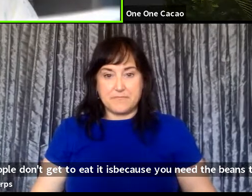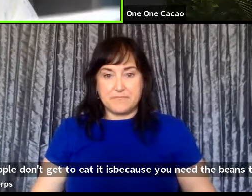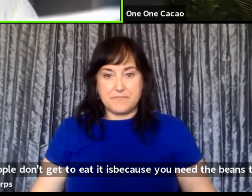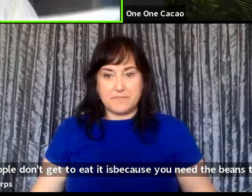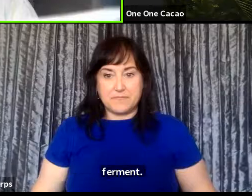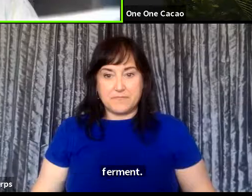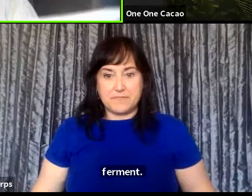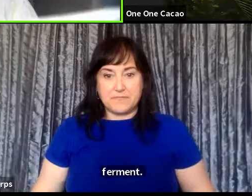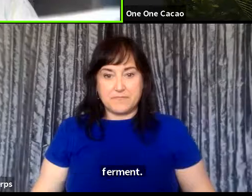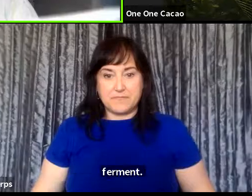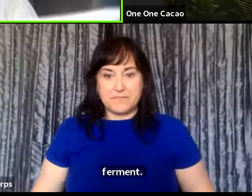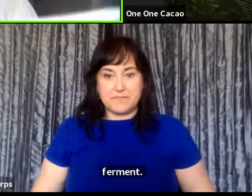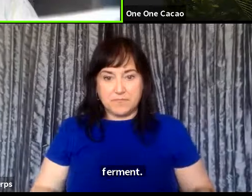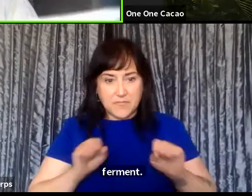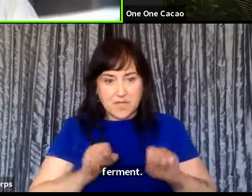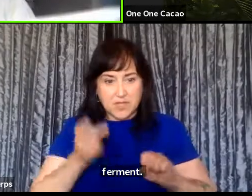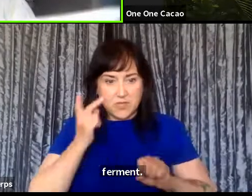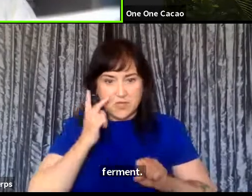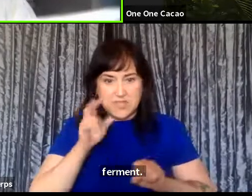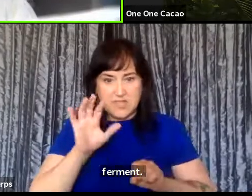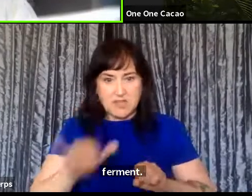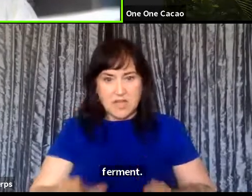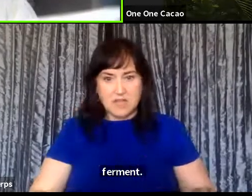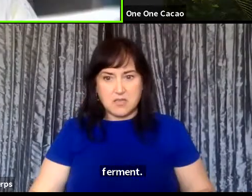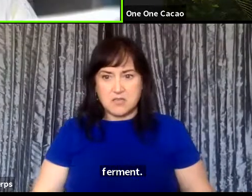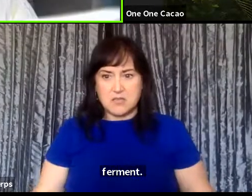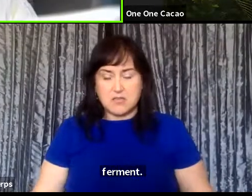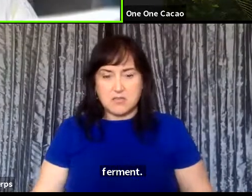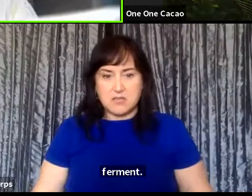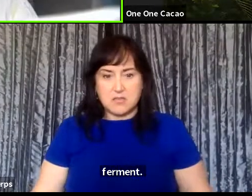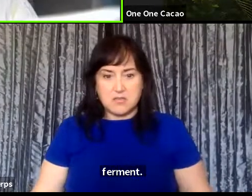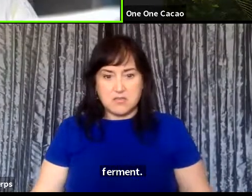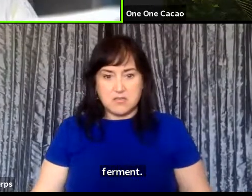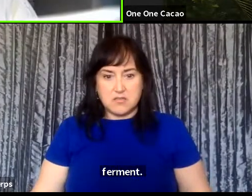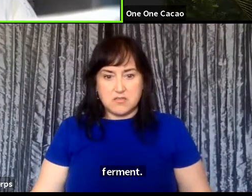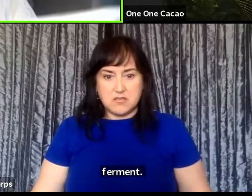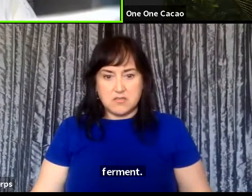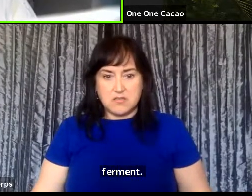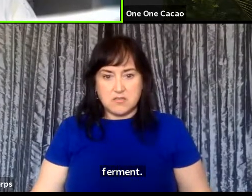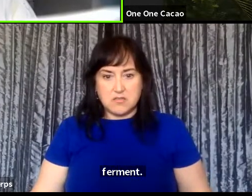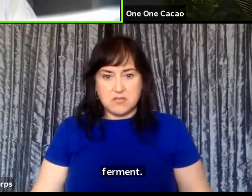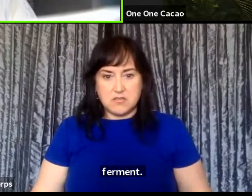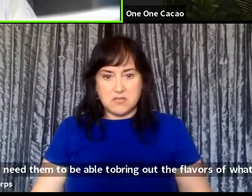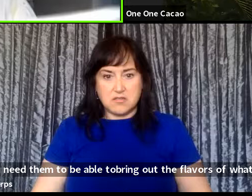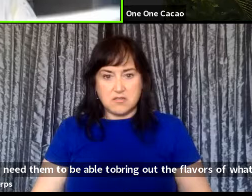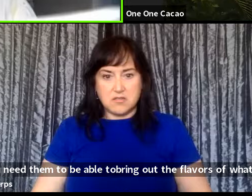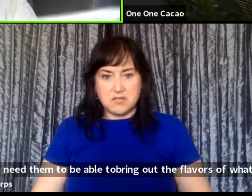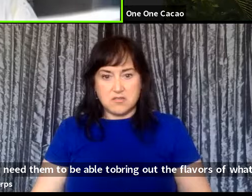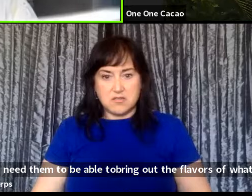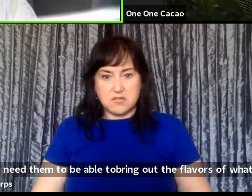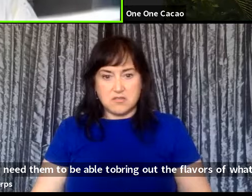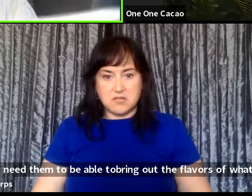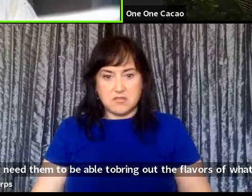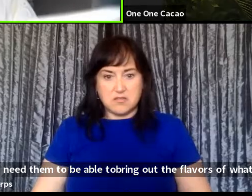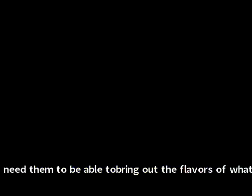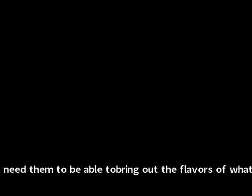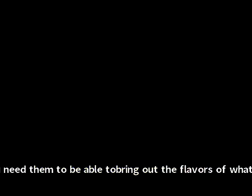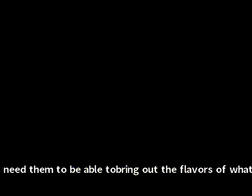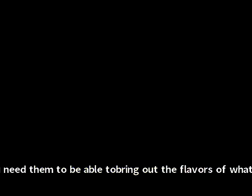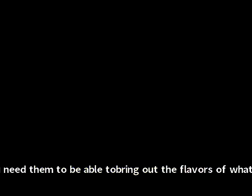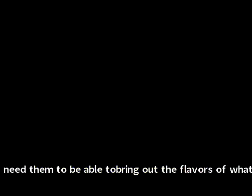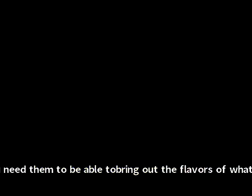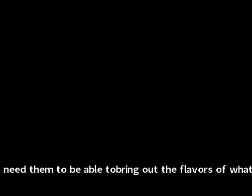can you guys see that or no? No? Let me see if I can screen share it. Thank you very much.